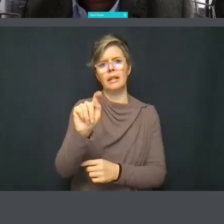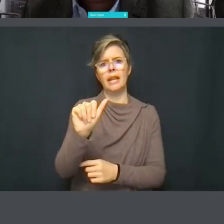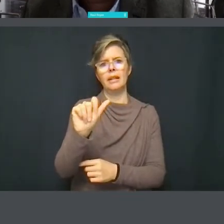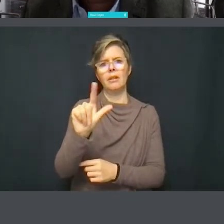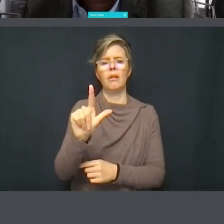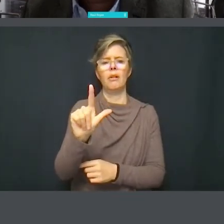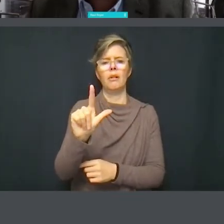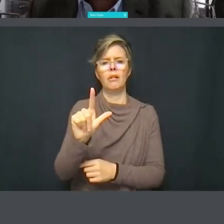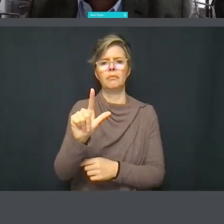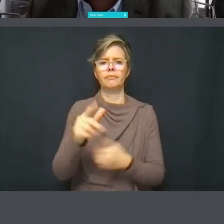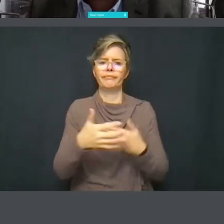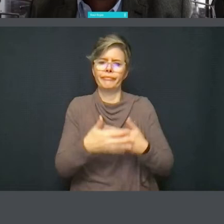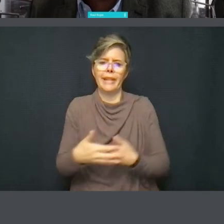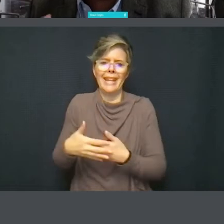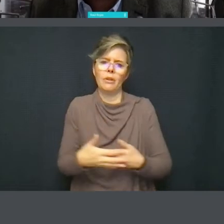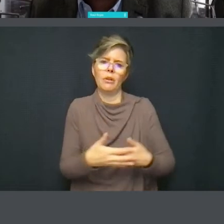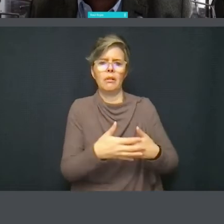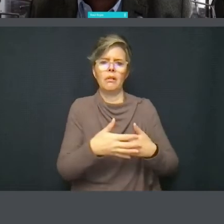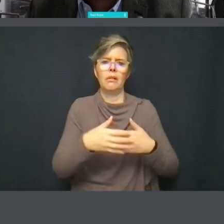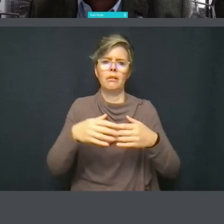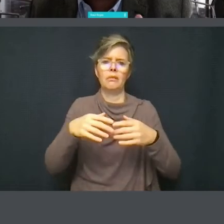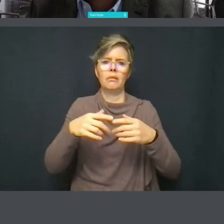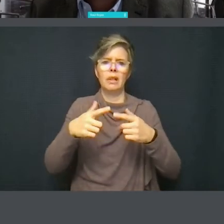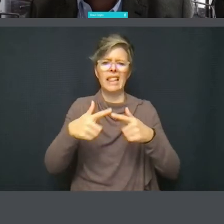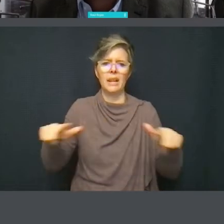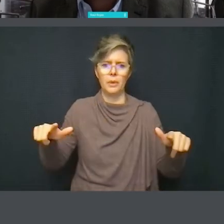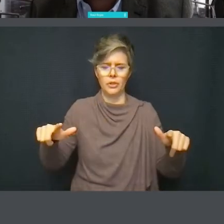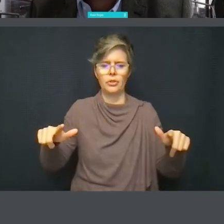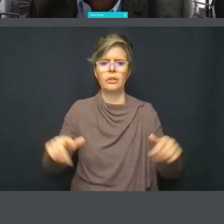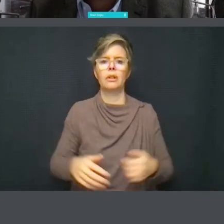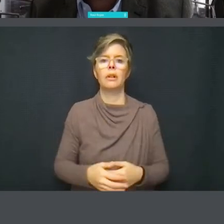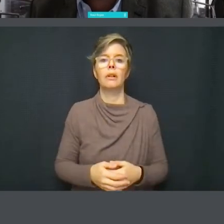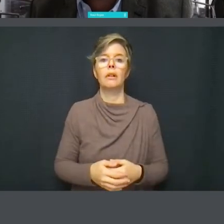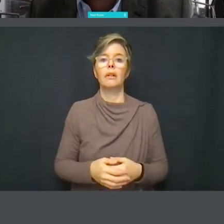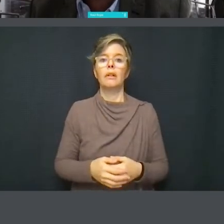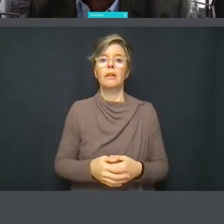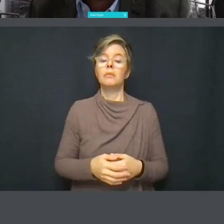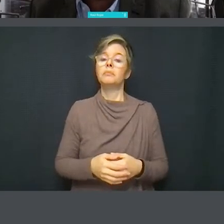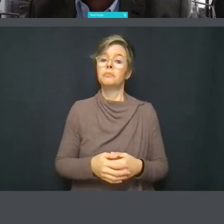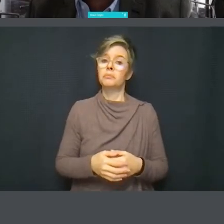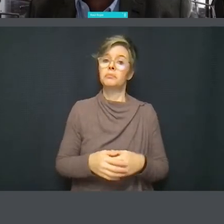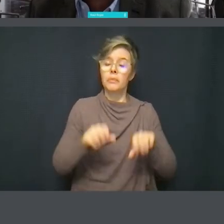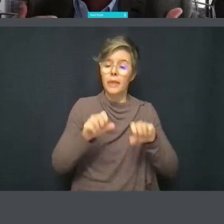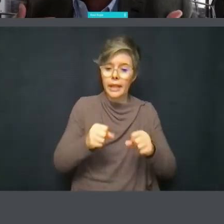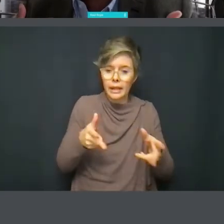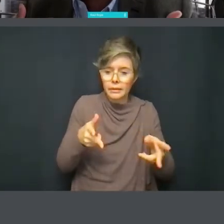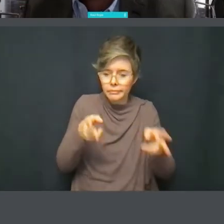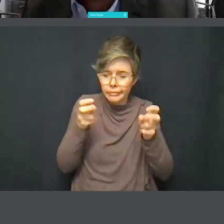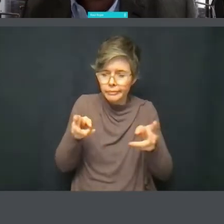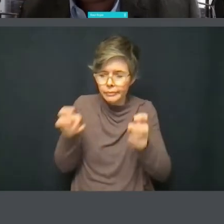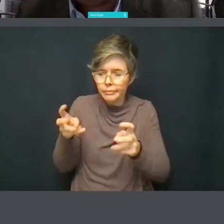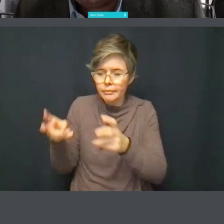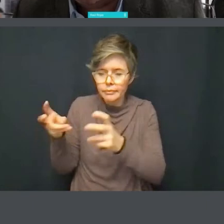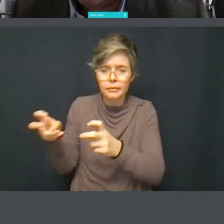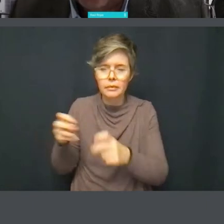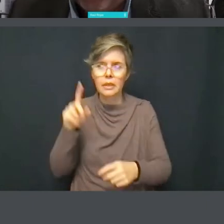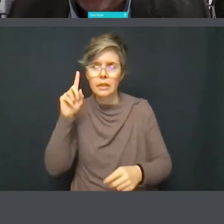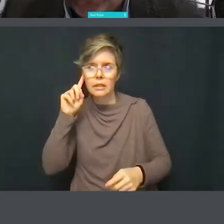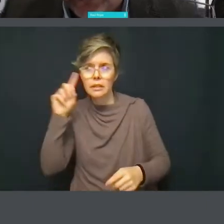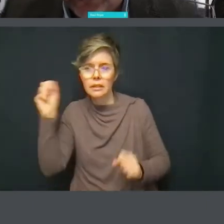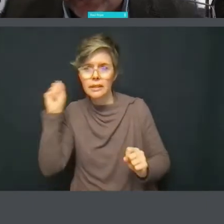have evidence that kids are really good at discriminating sounds from any language, right? And this is the argument that really our quote